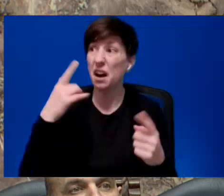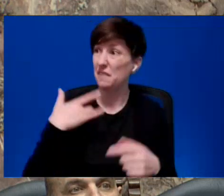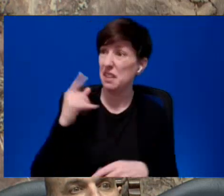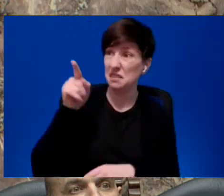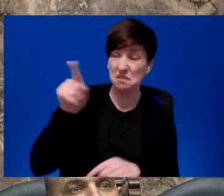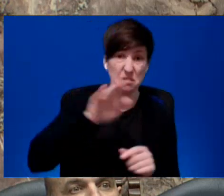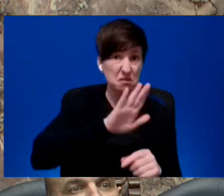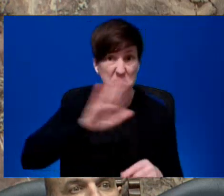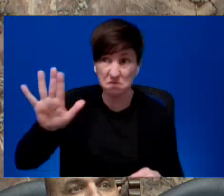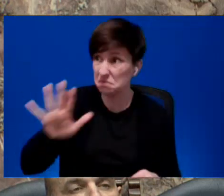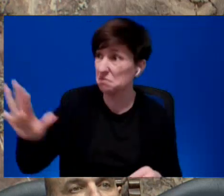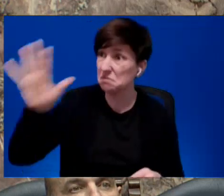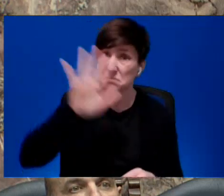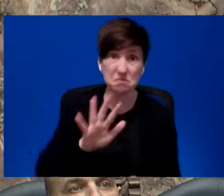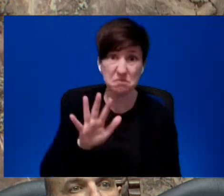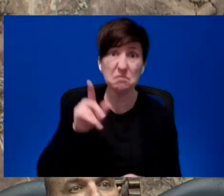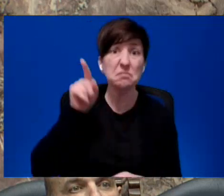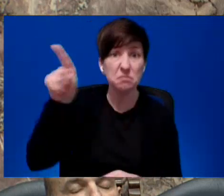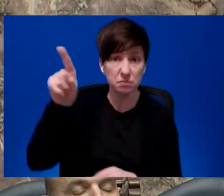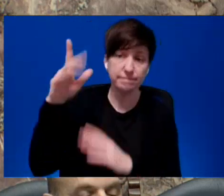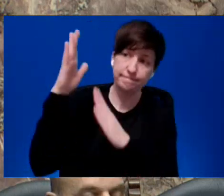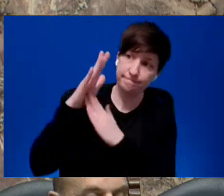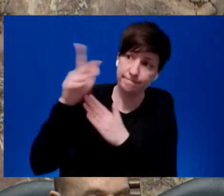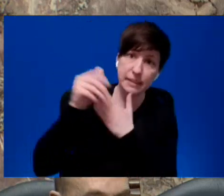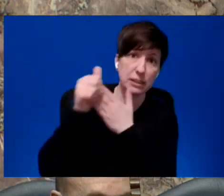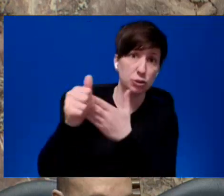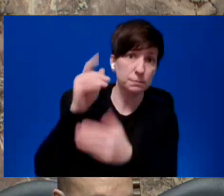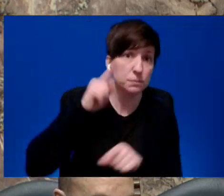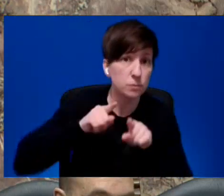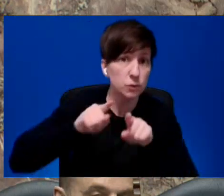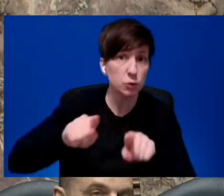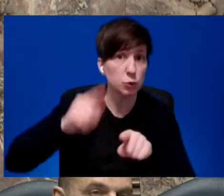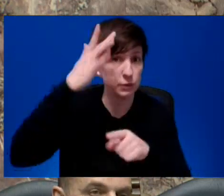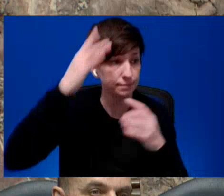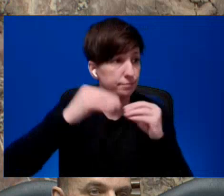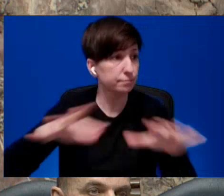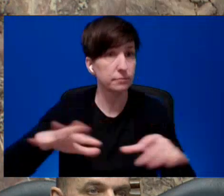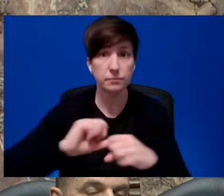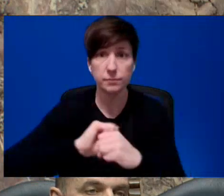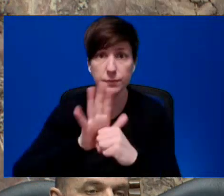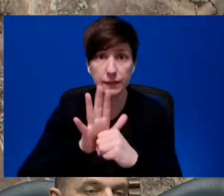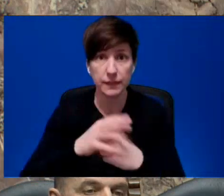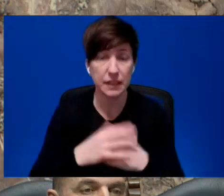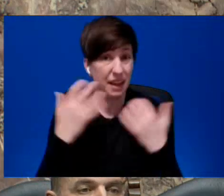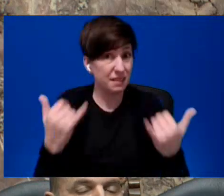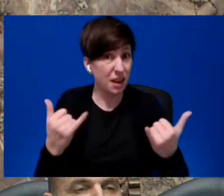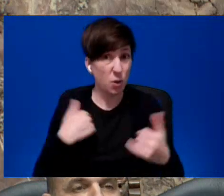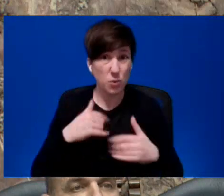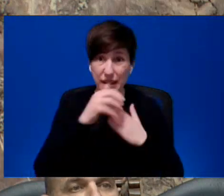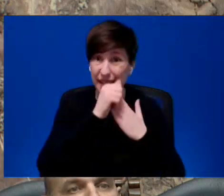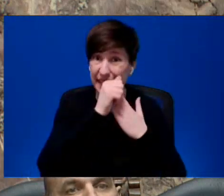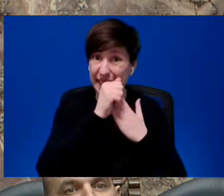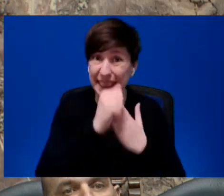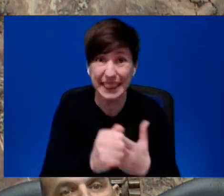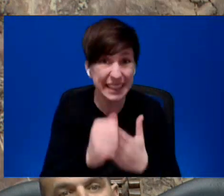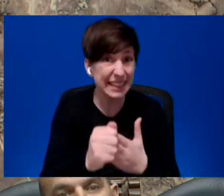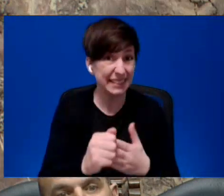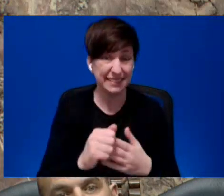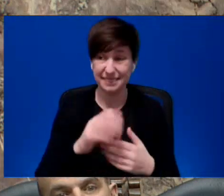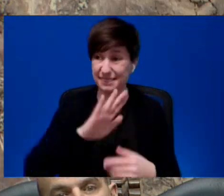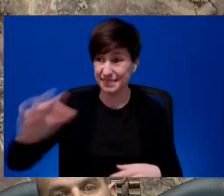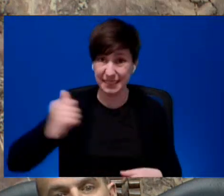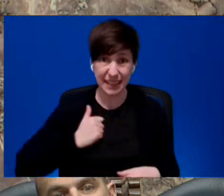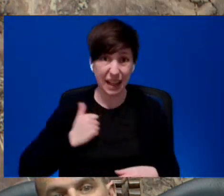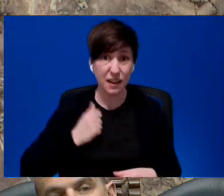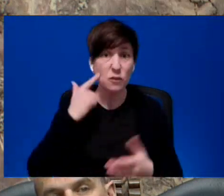any jurisdiction around, and, Honourable Speaker, the fact that we are leading the country in new registered nurses, while other jurisdictions,